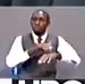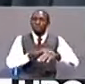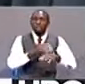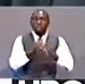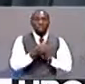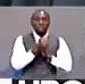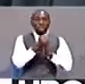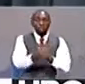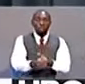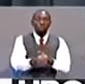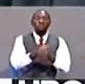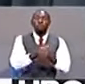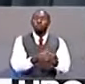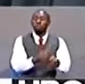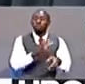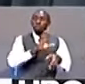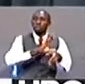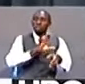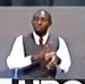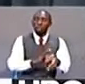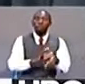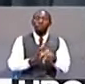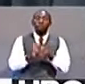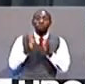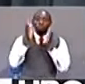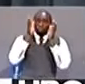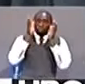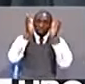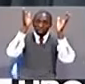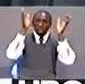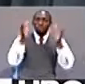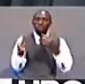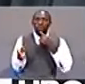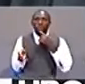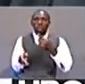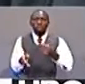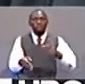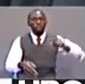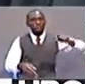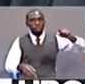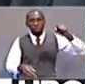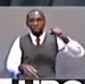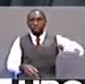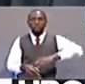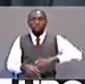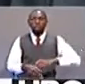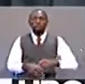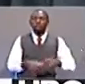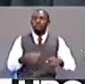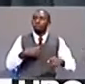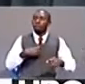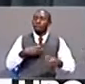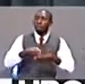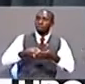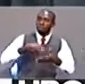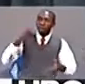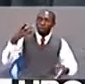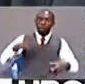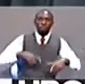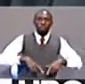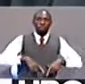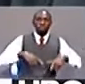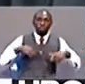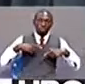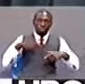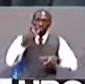very obedient shepherds and the leaders to say, yes, I value the life of the people. We are not going to open the